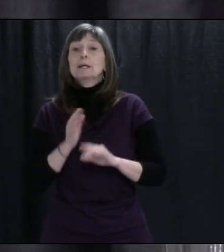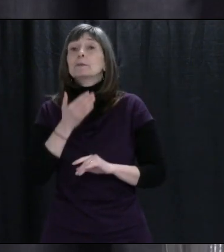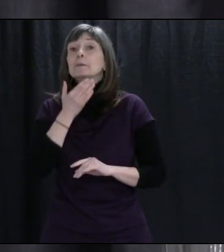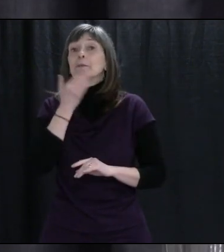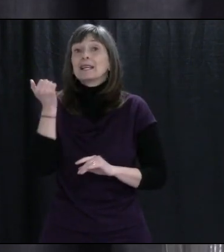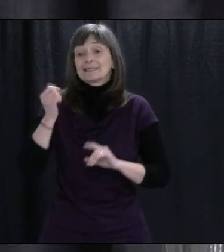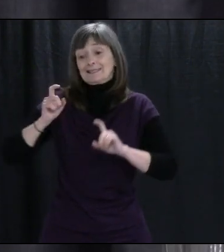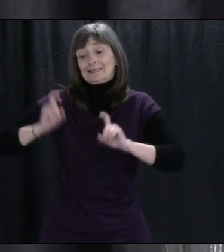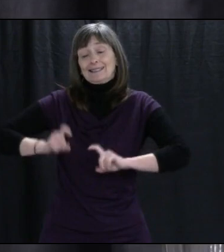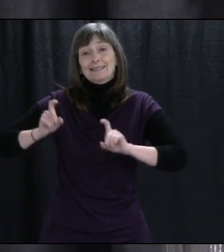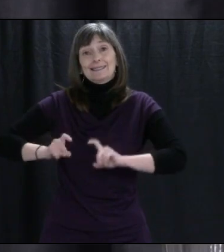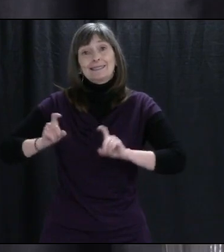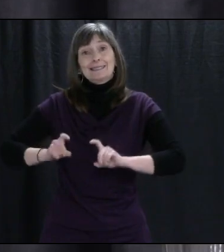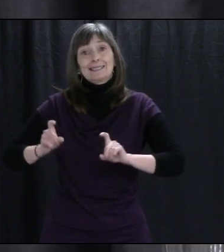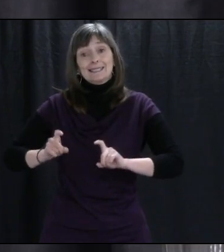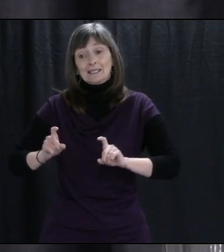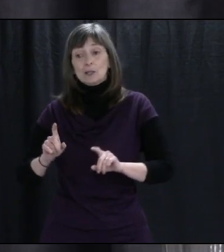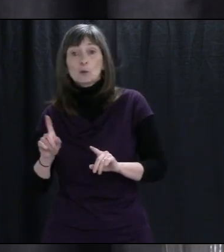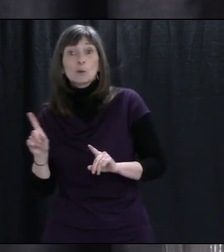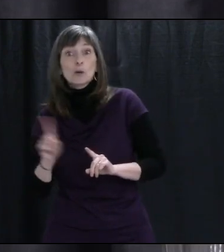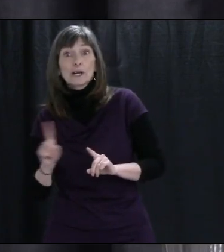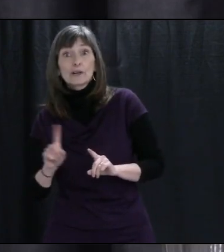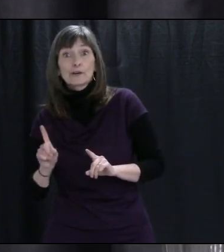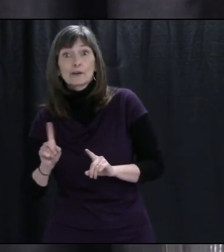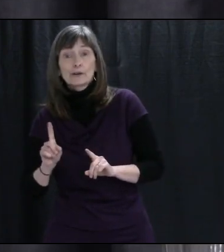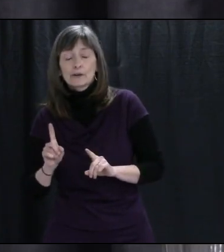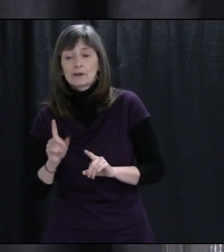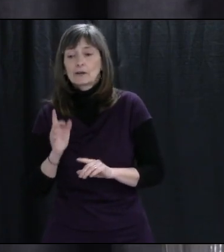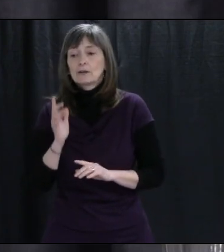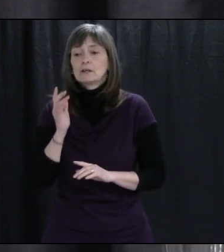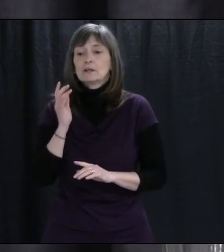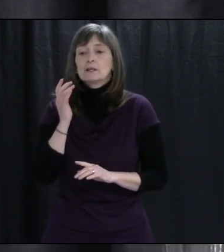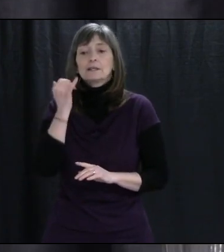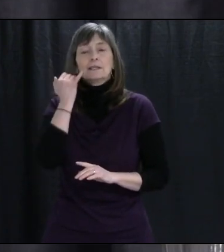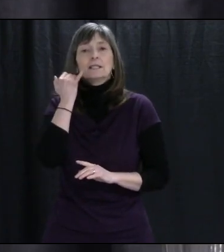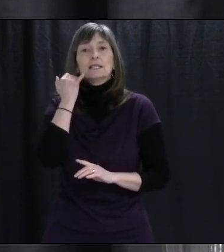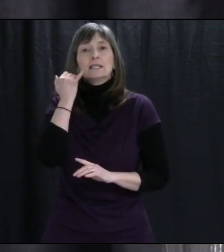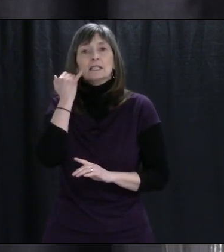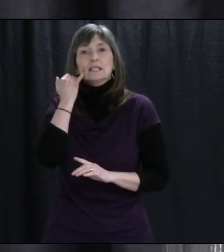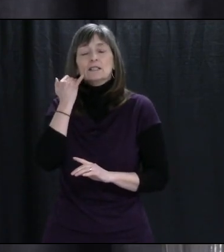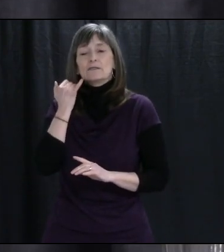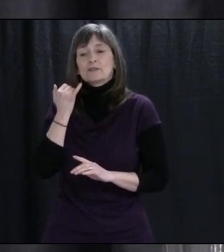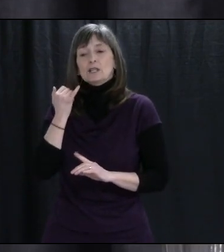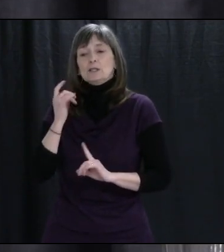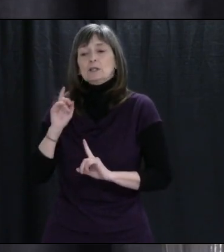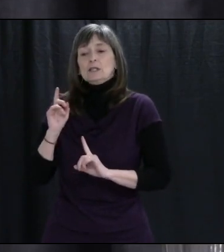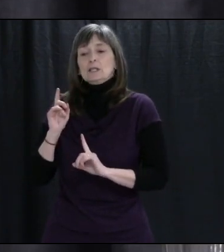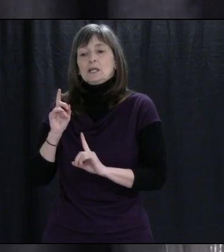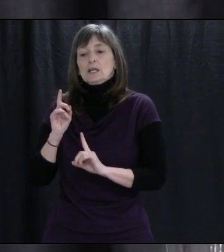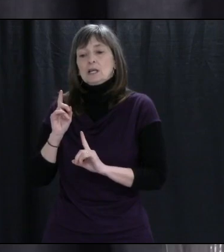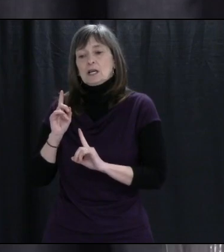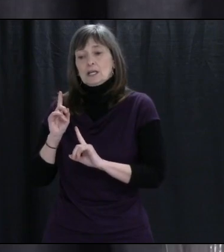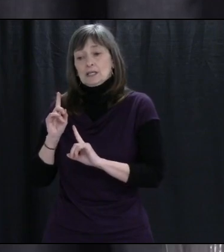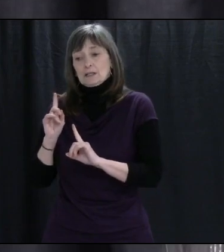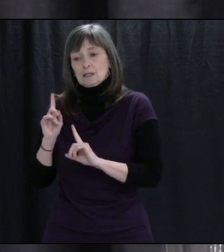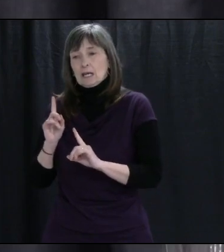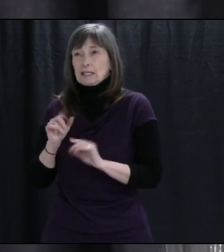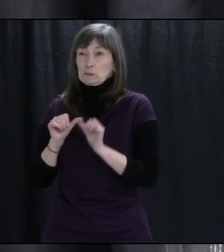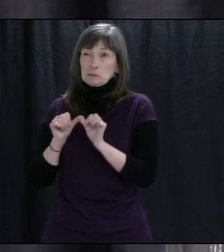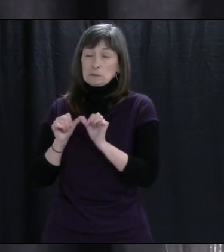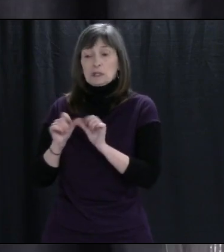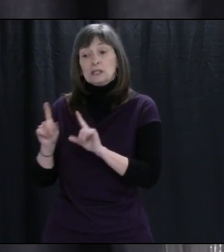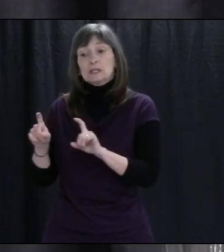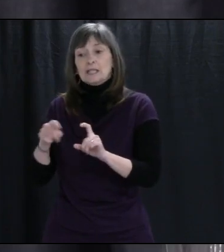best effective use of testing is to use vigorous, relentless, I think was the